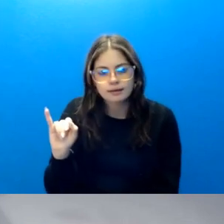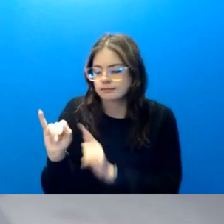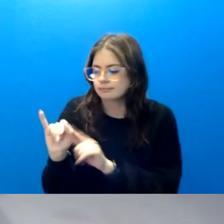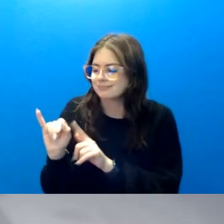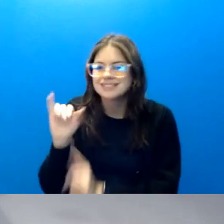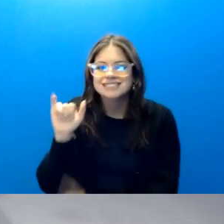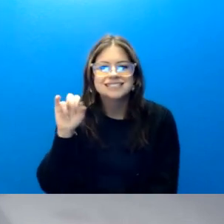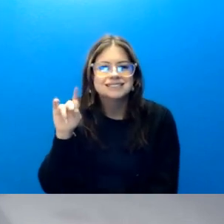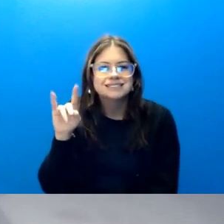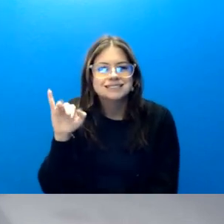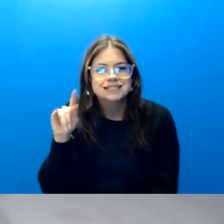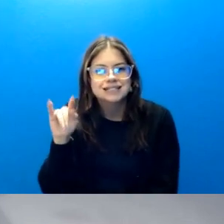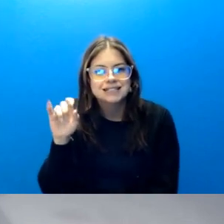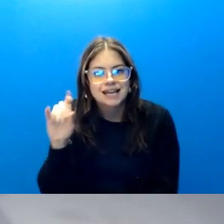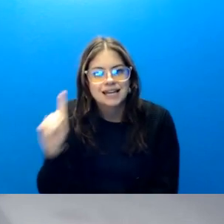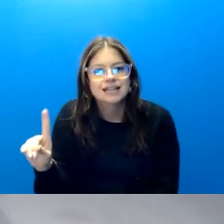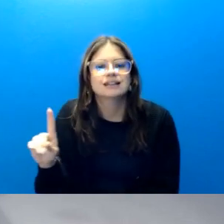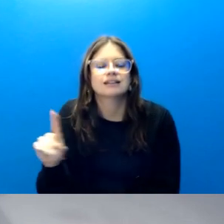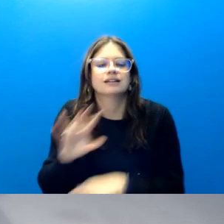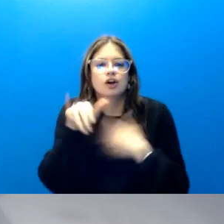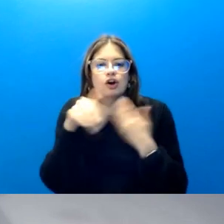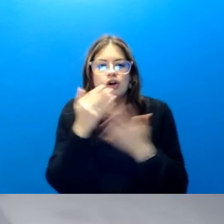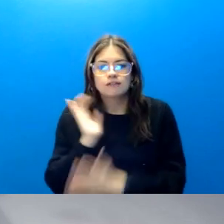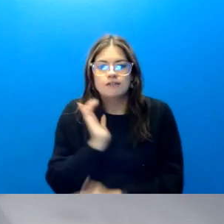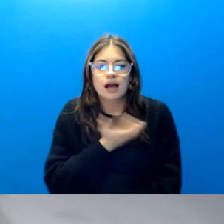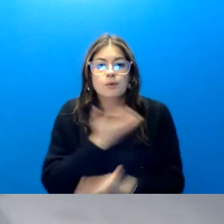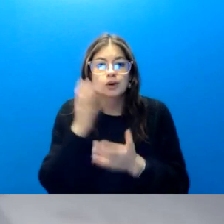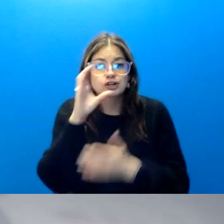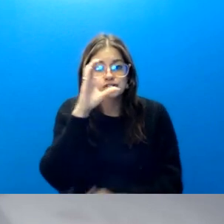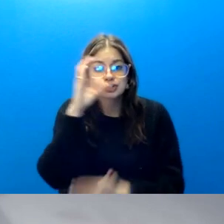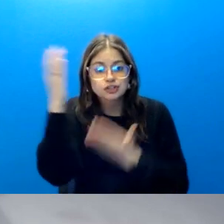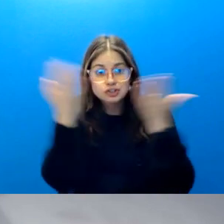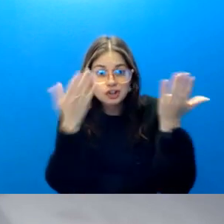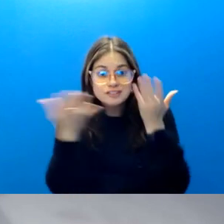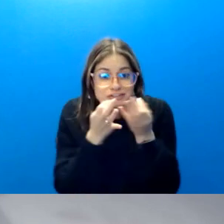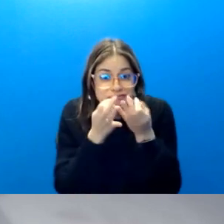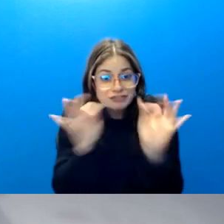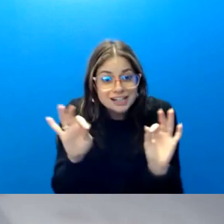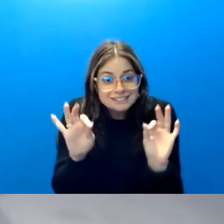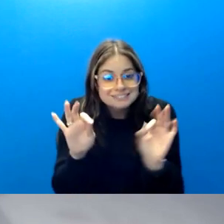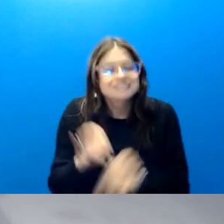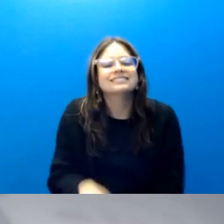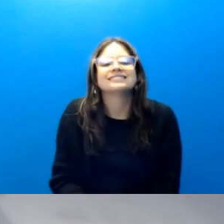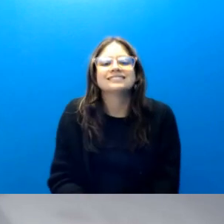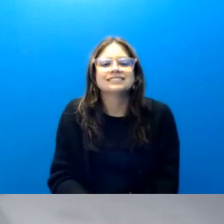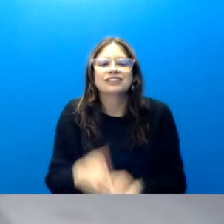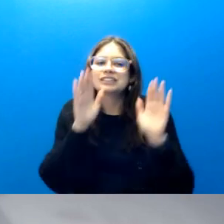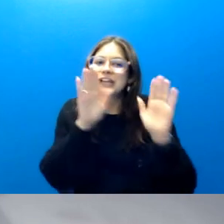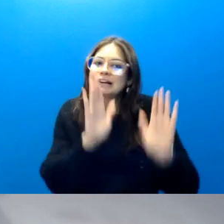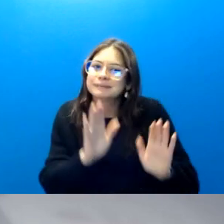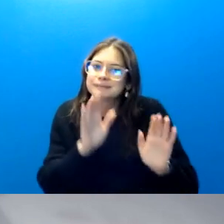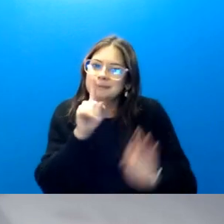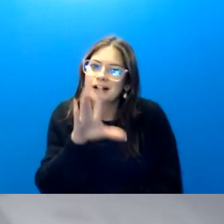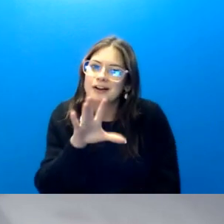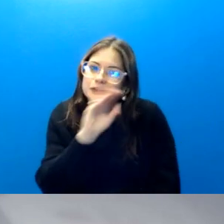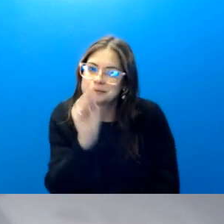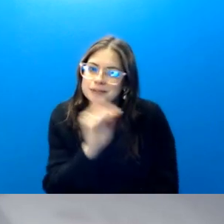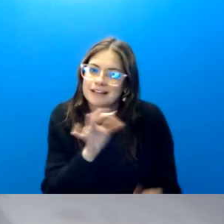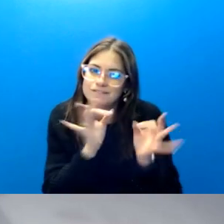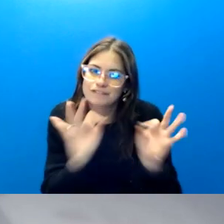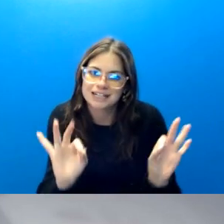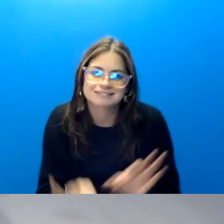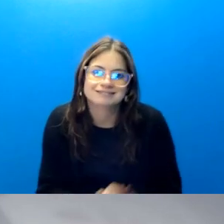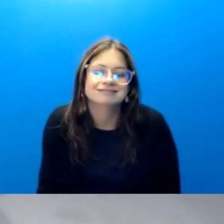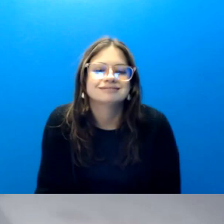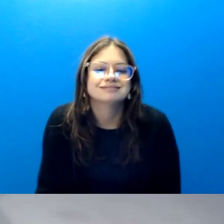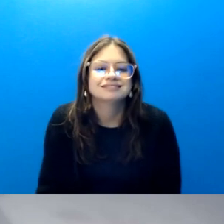And all of our services are completely free. So great news there.